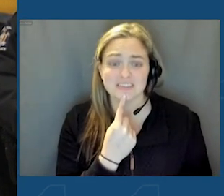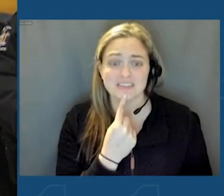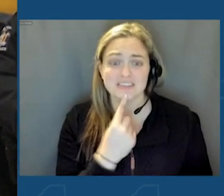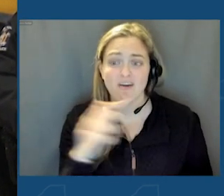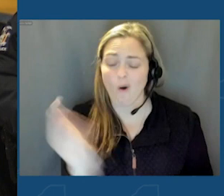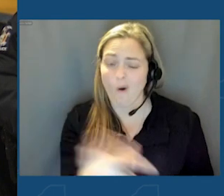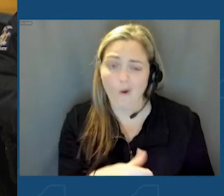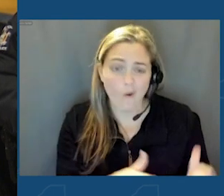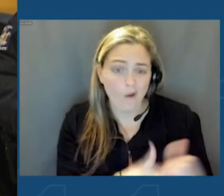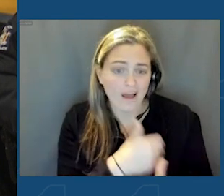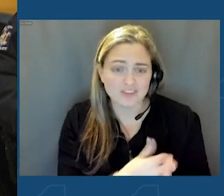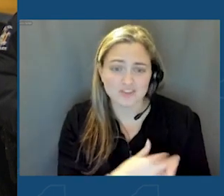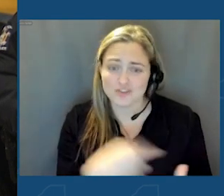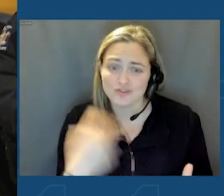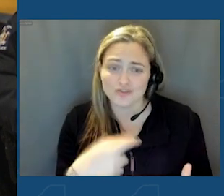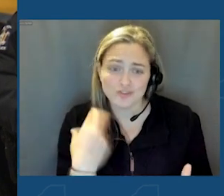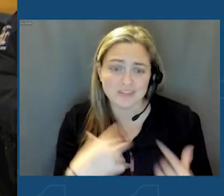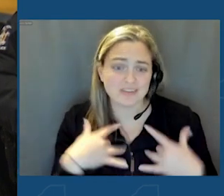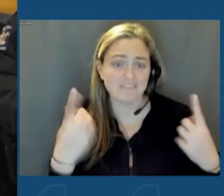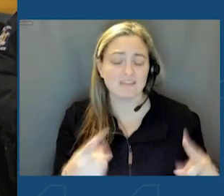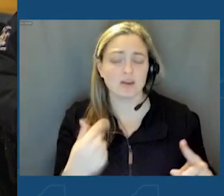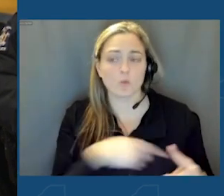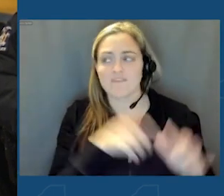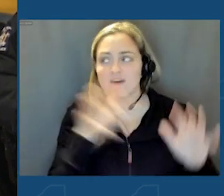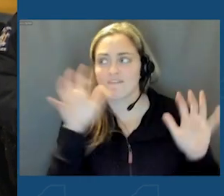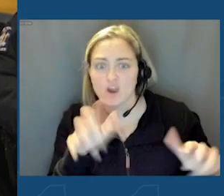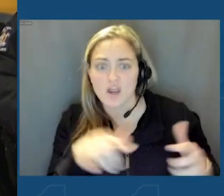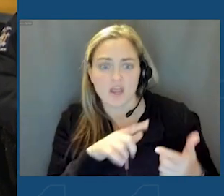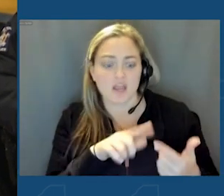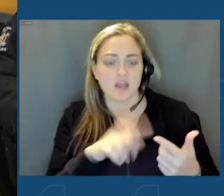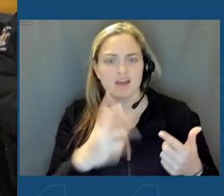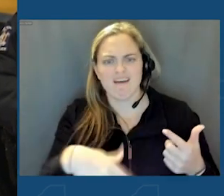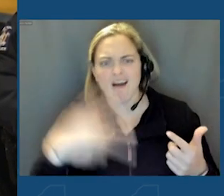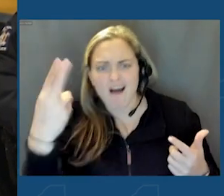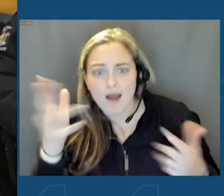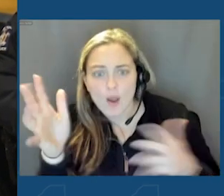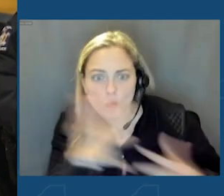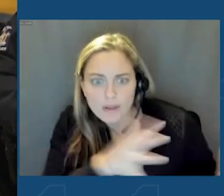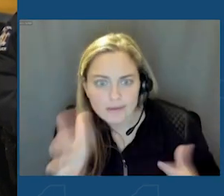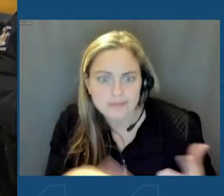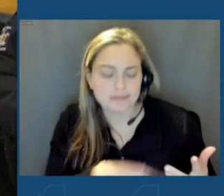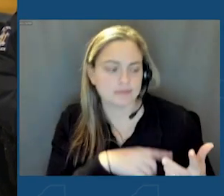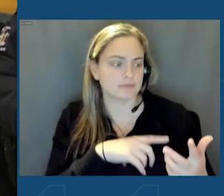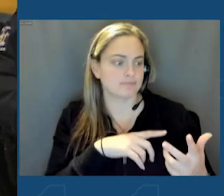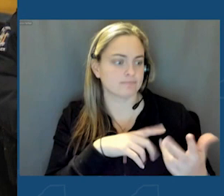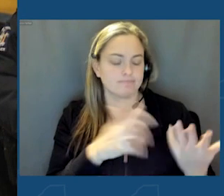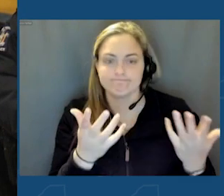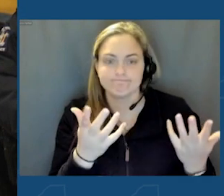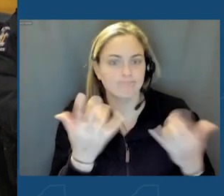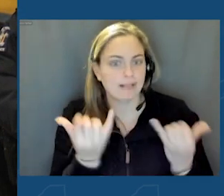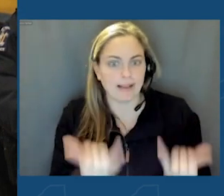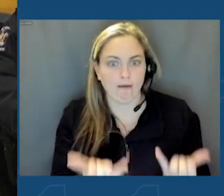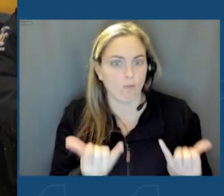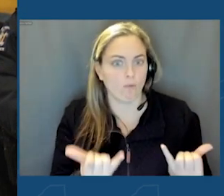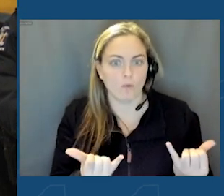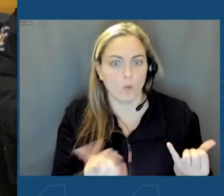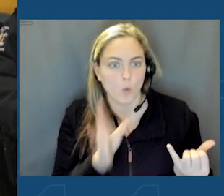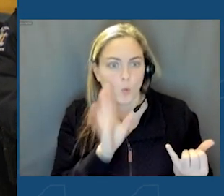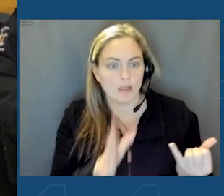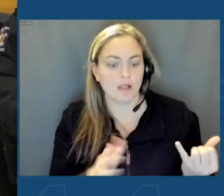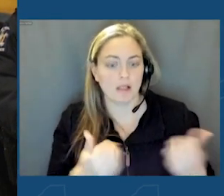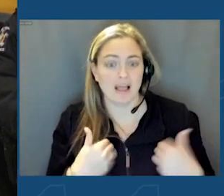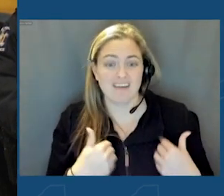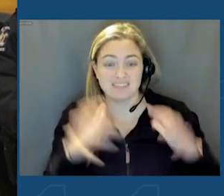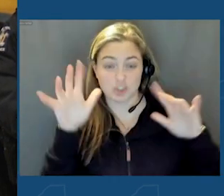event um we've had rain we've had high winds all across the state and now uh we're we're going to get some